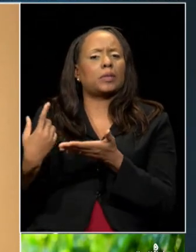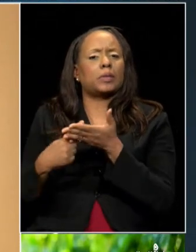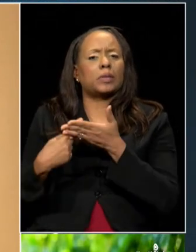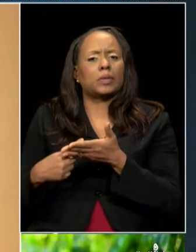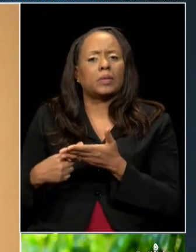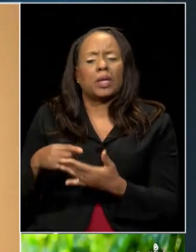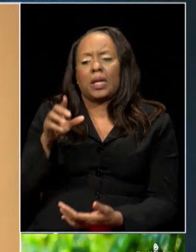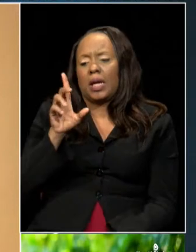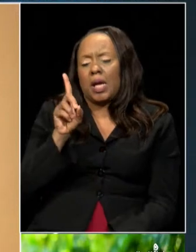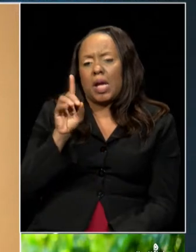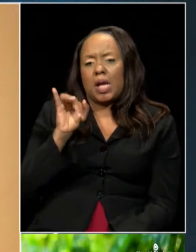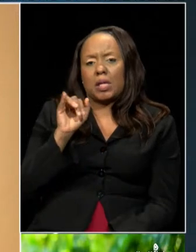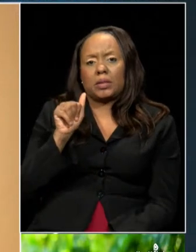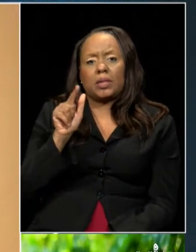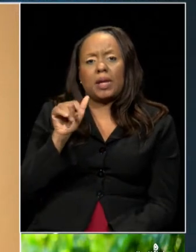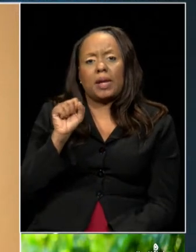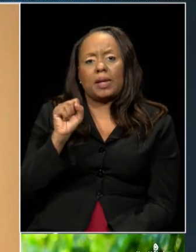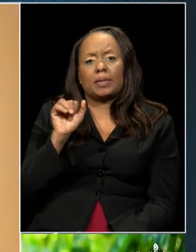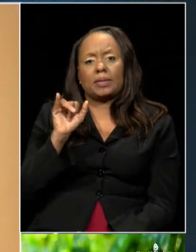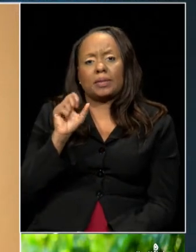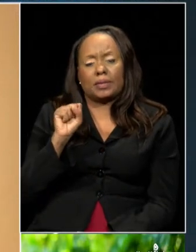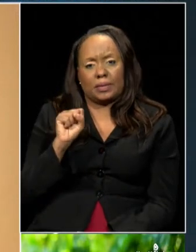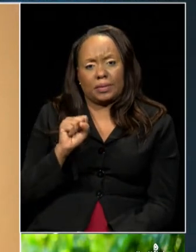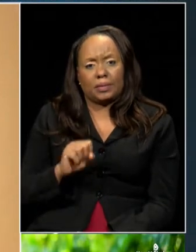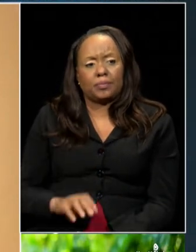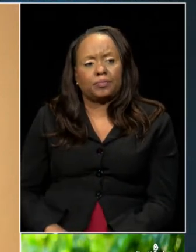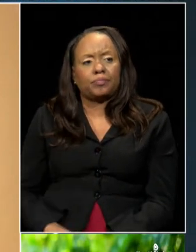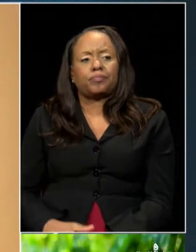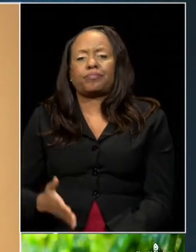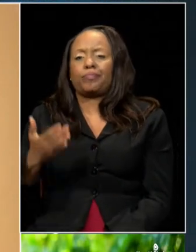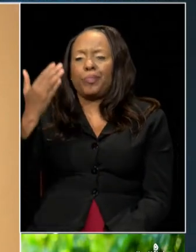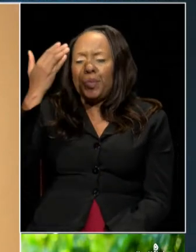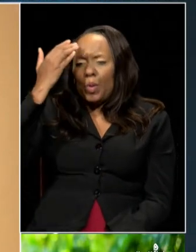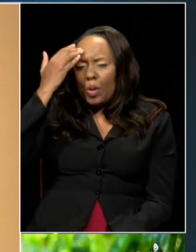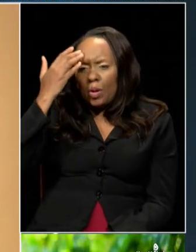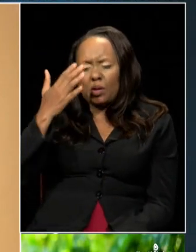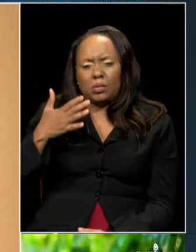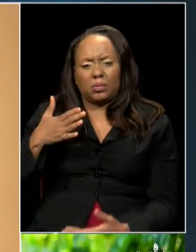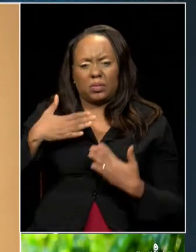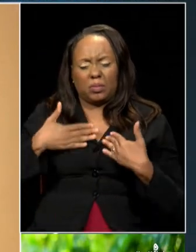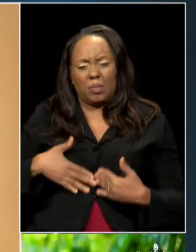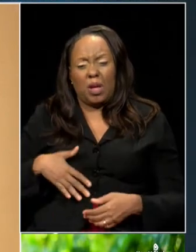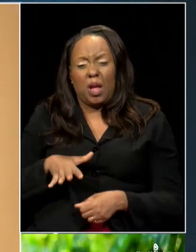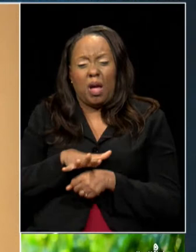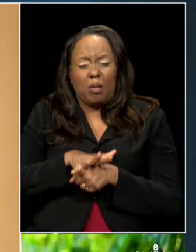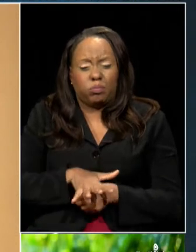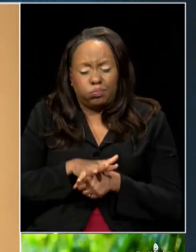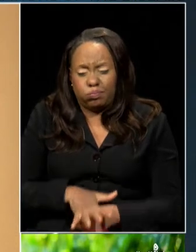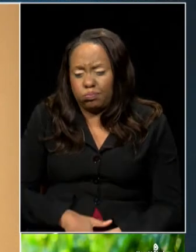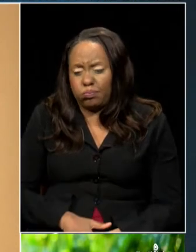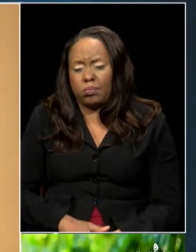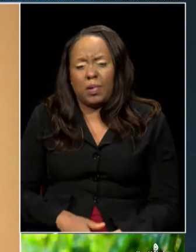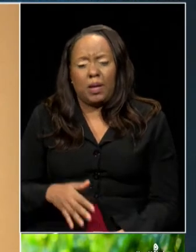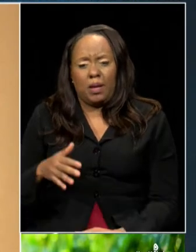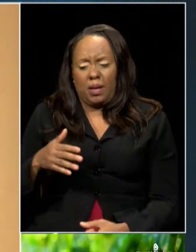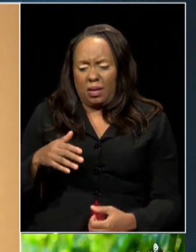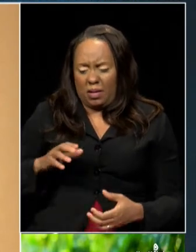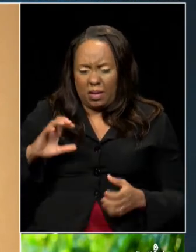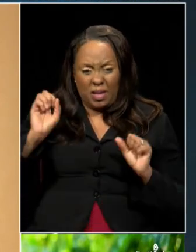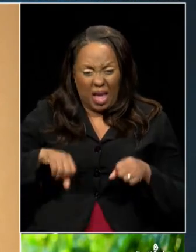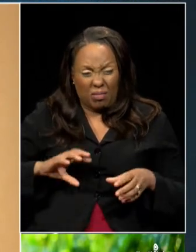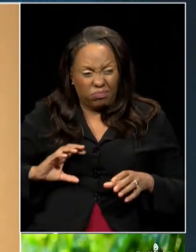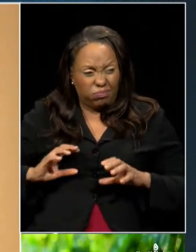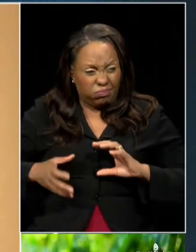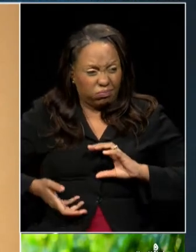getting pummeled by hypertension every single beat, and they can become damaged over a period of time.